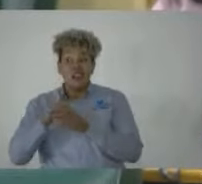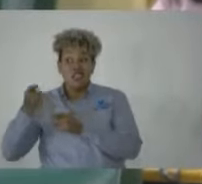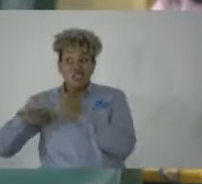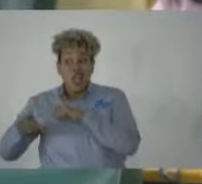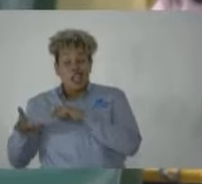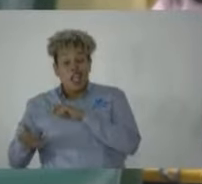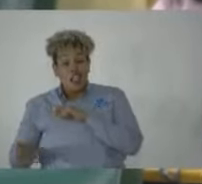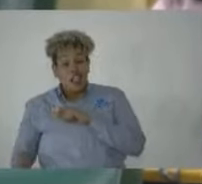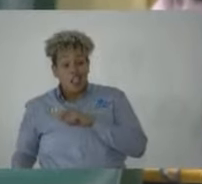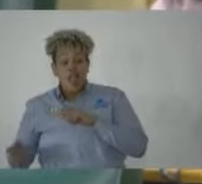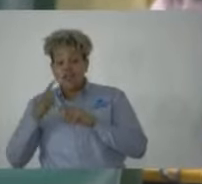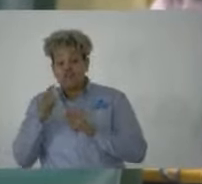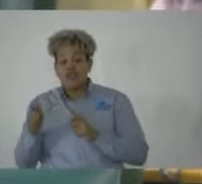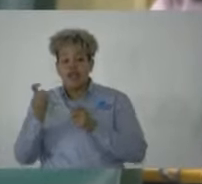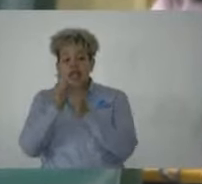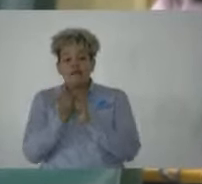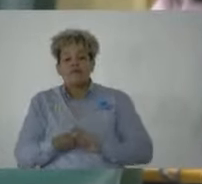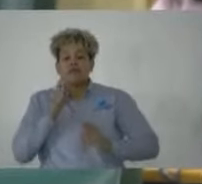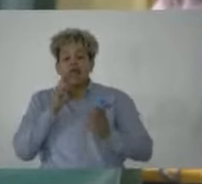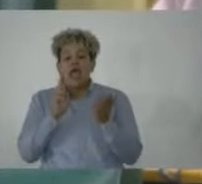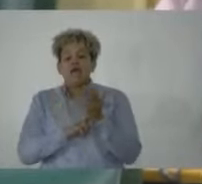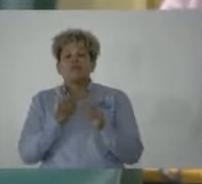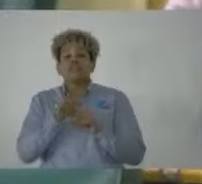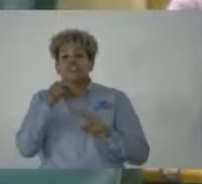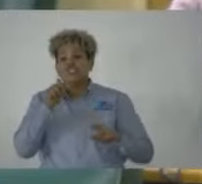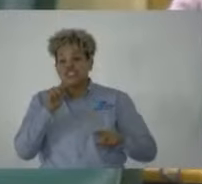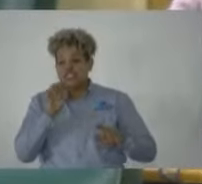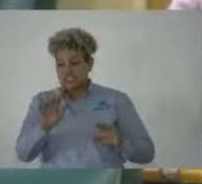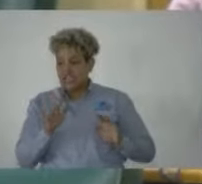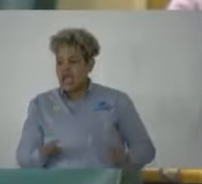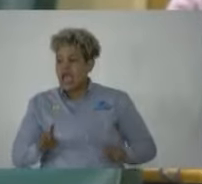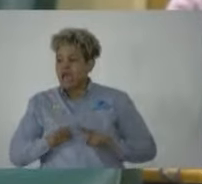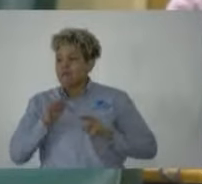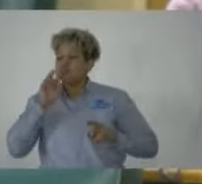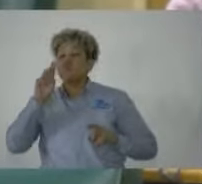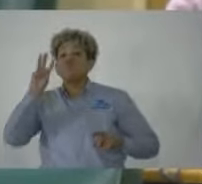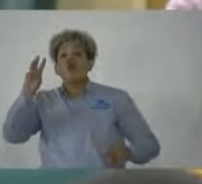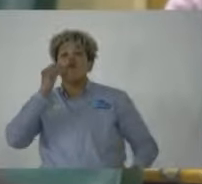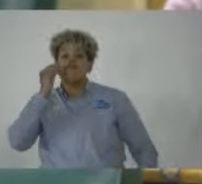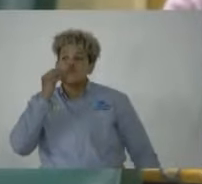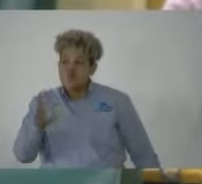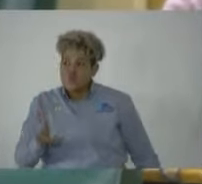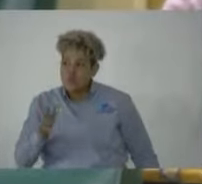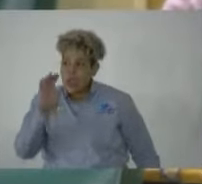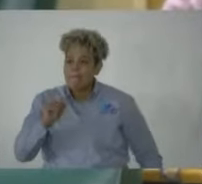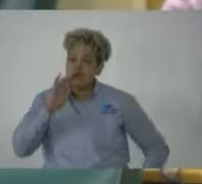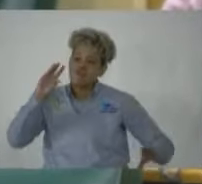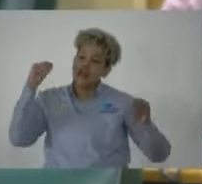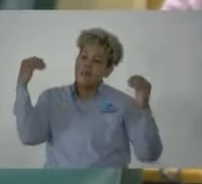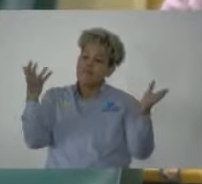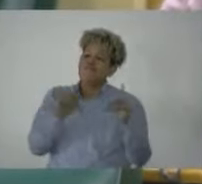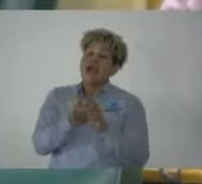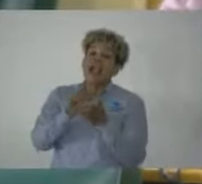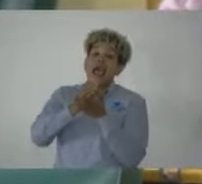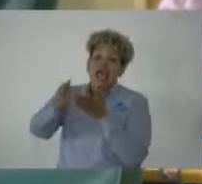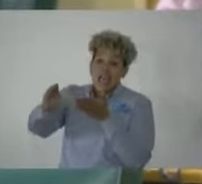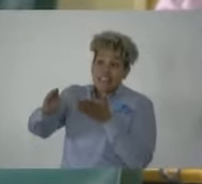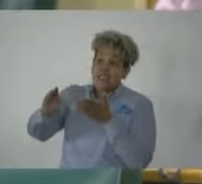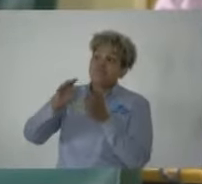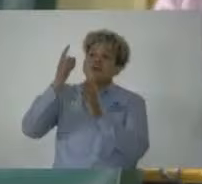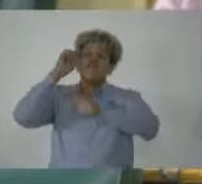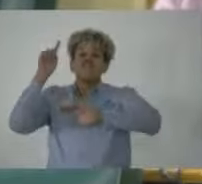changes, amended the application of GCT to raw foods by providing an exemption